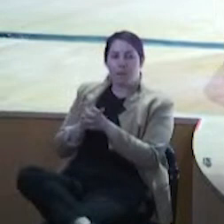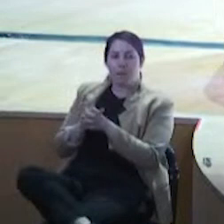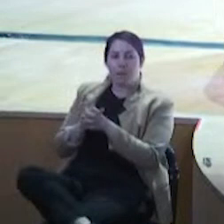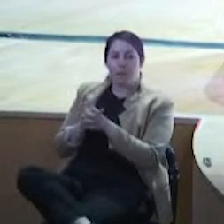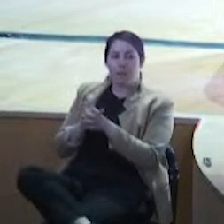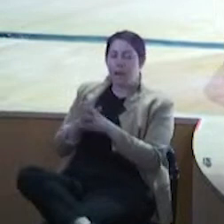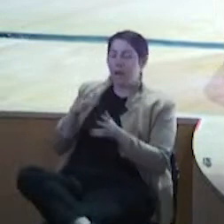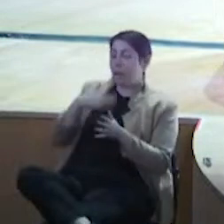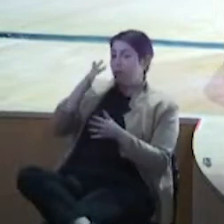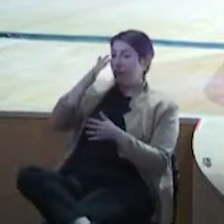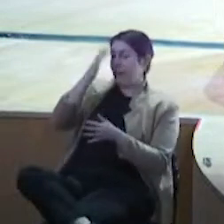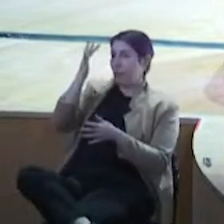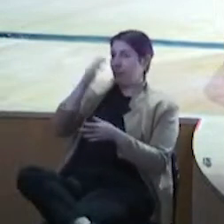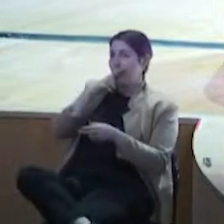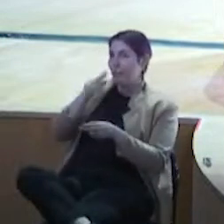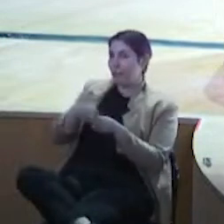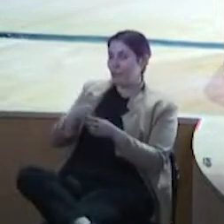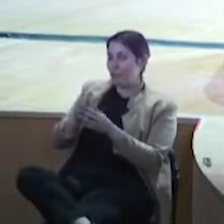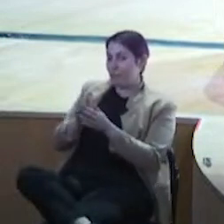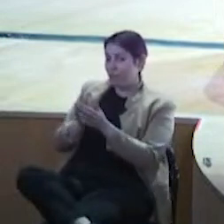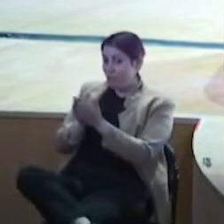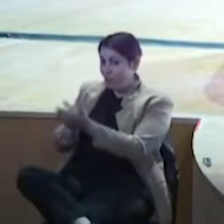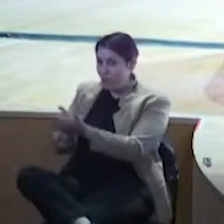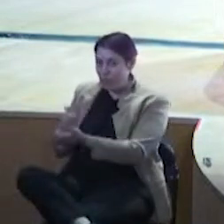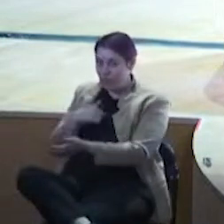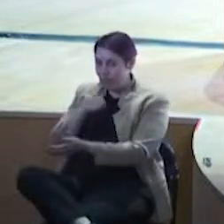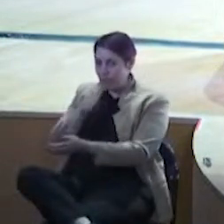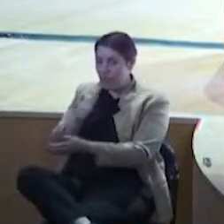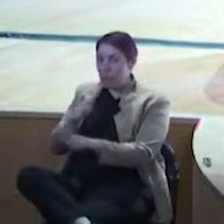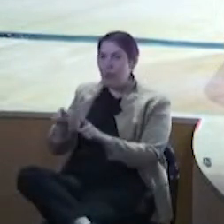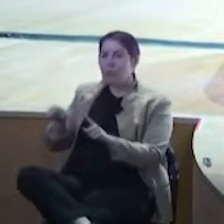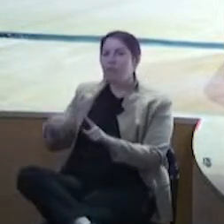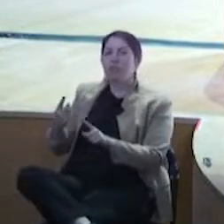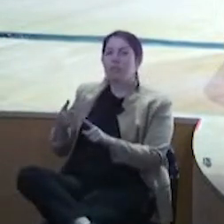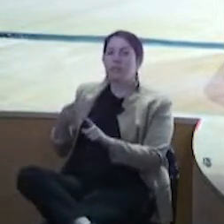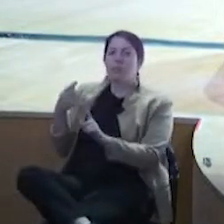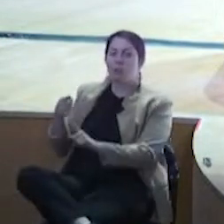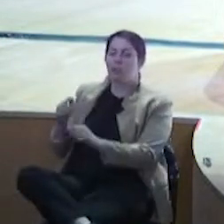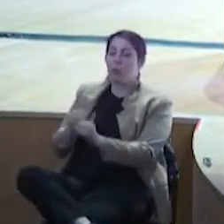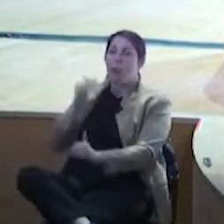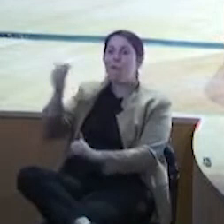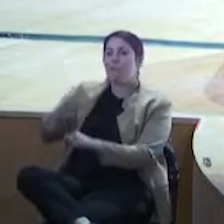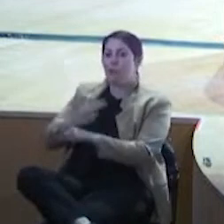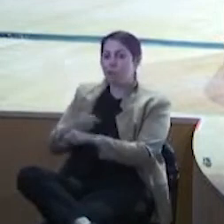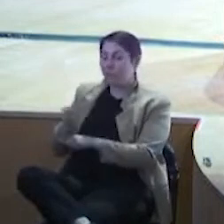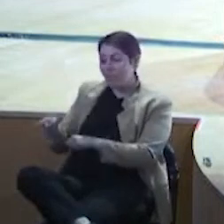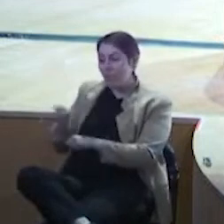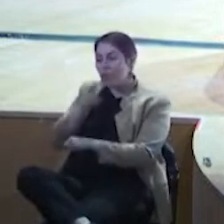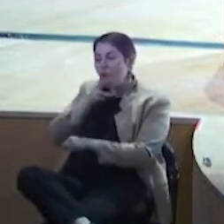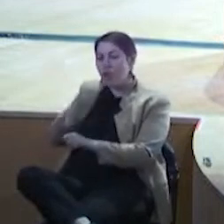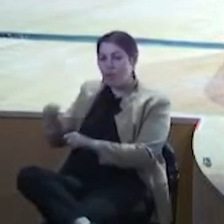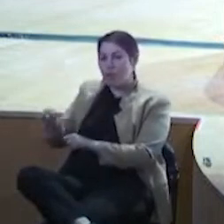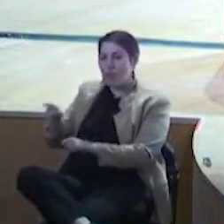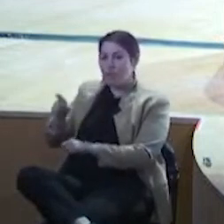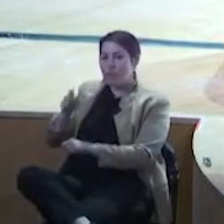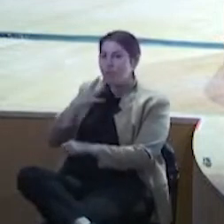I did not mention boats. It's just the overuse of the Colorado River. We have so